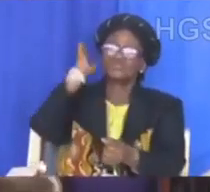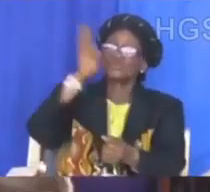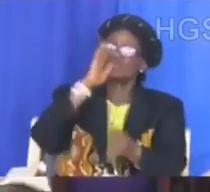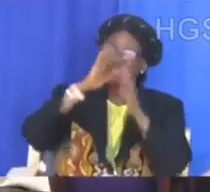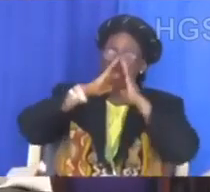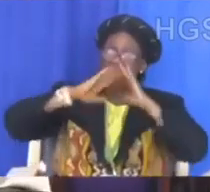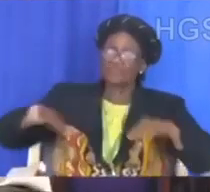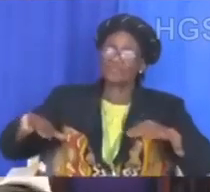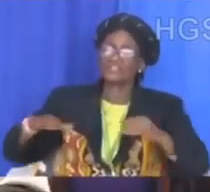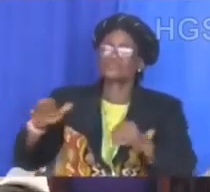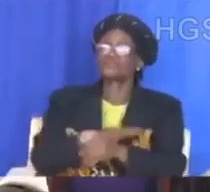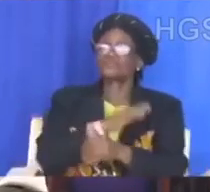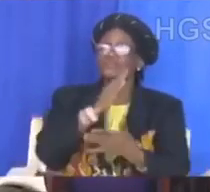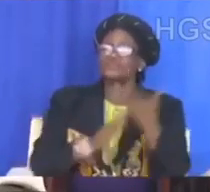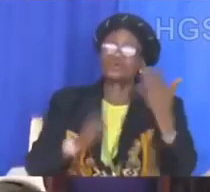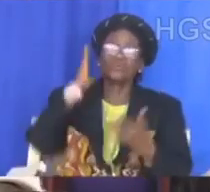Some will not be so peaceful.